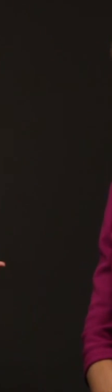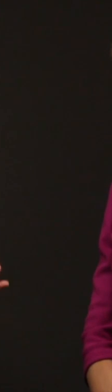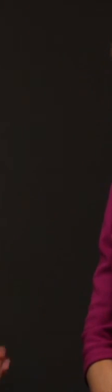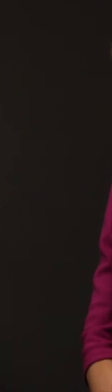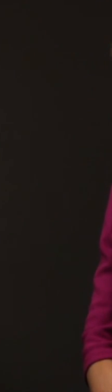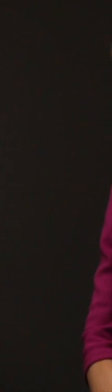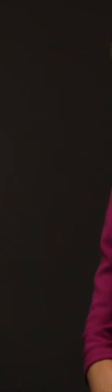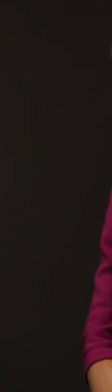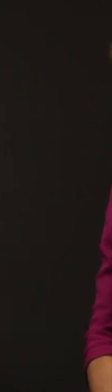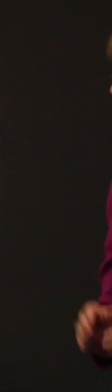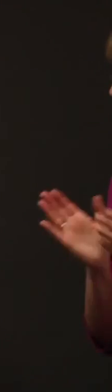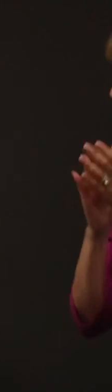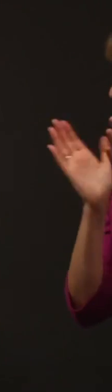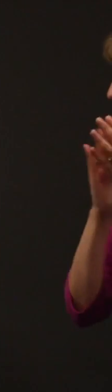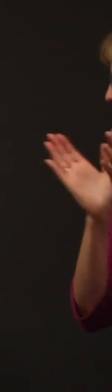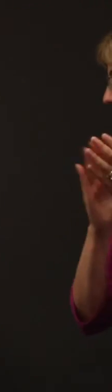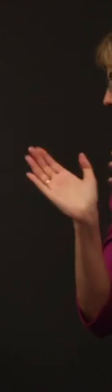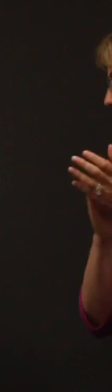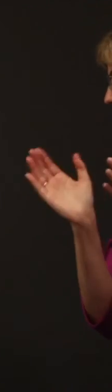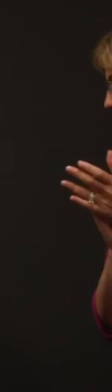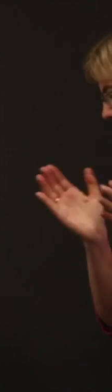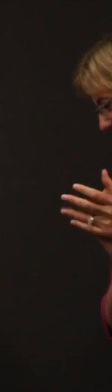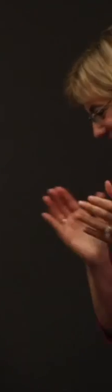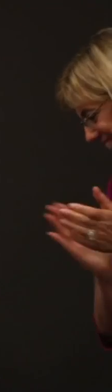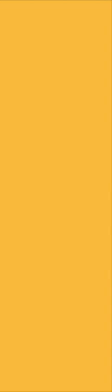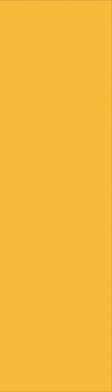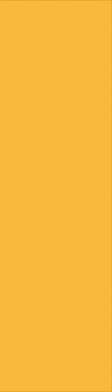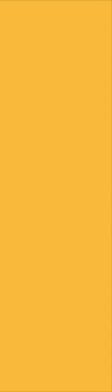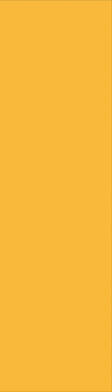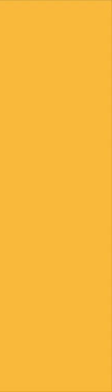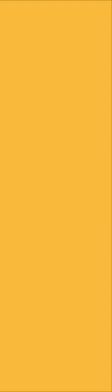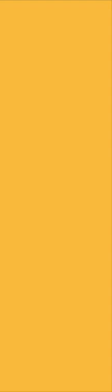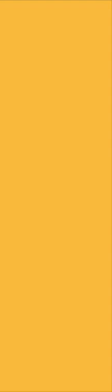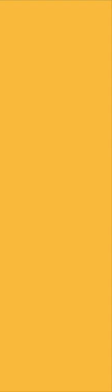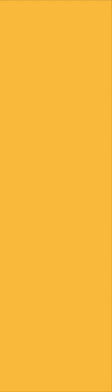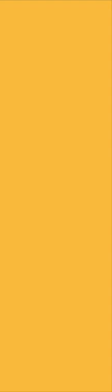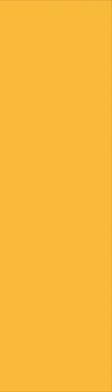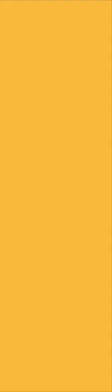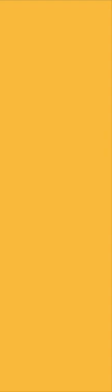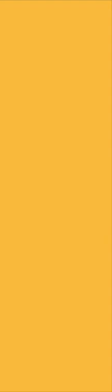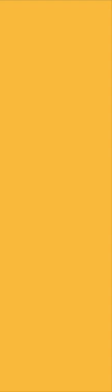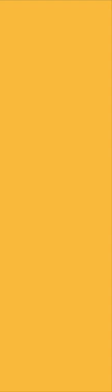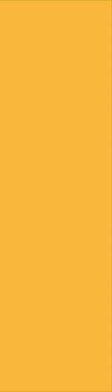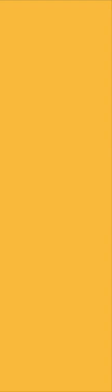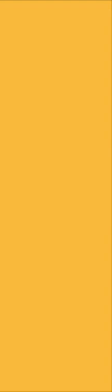wide open. We welcome you. Thank you very much.